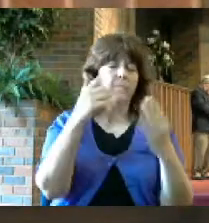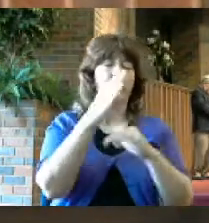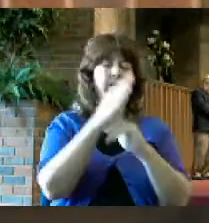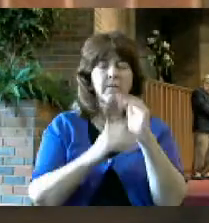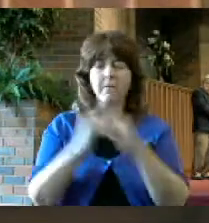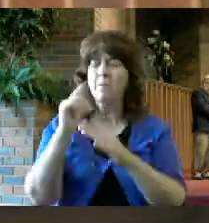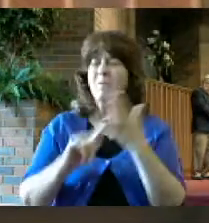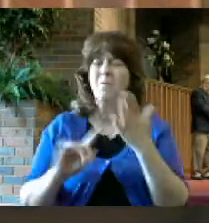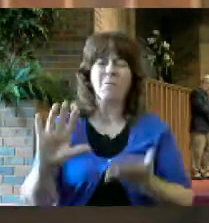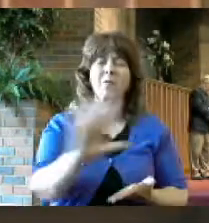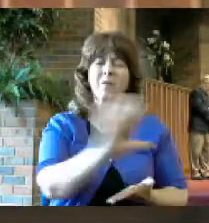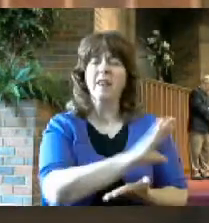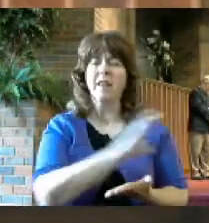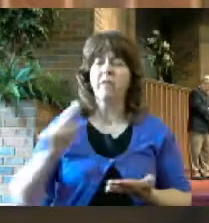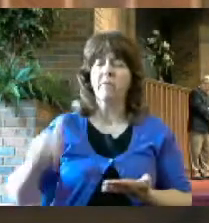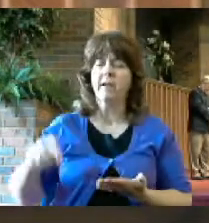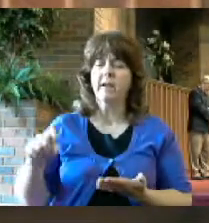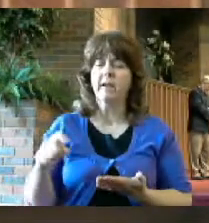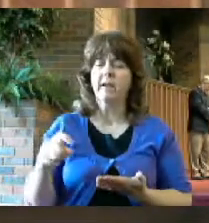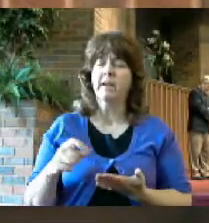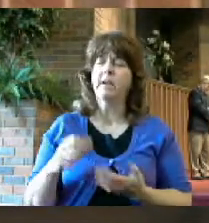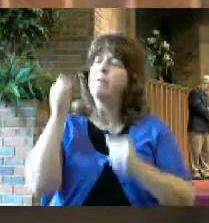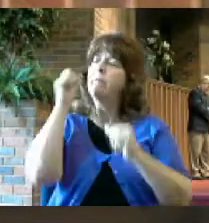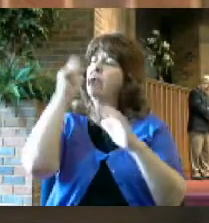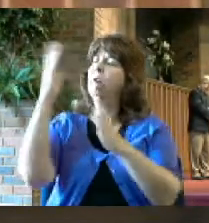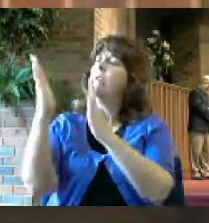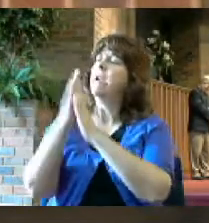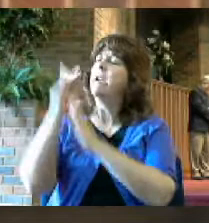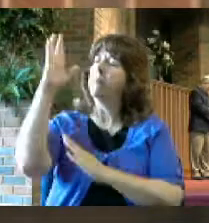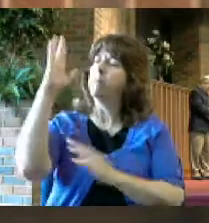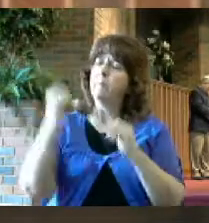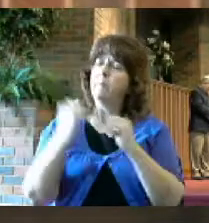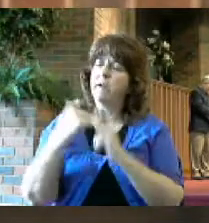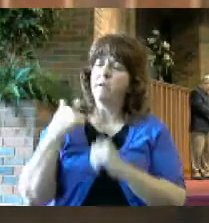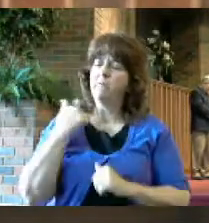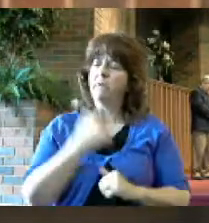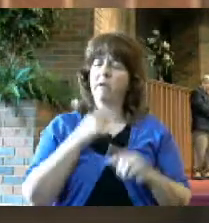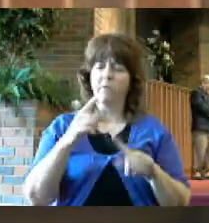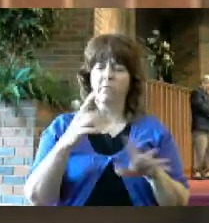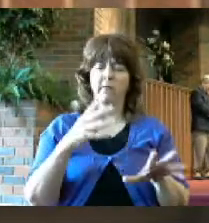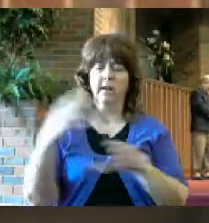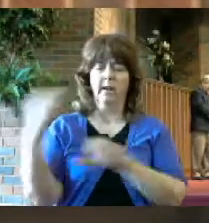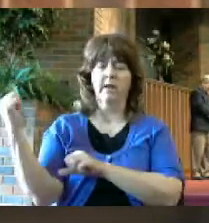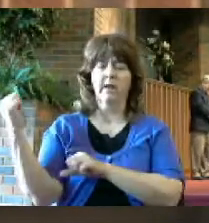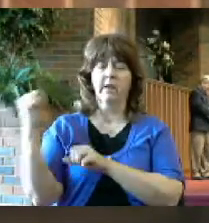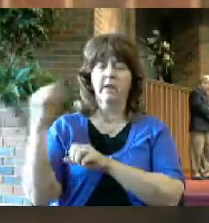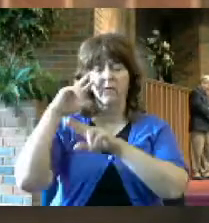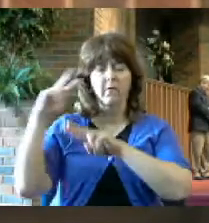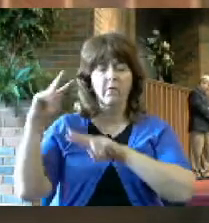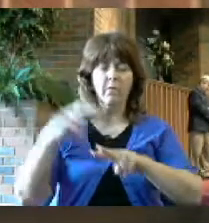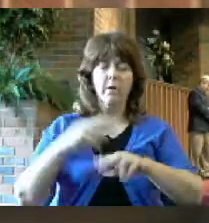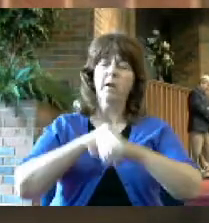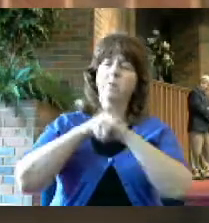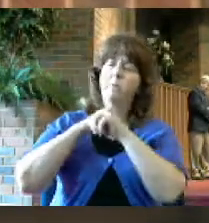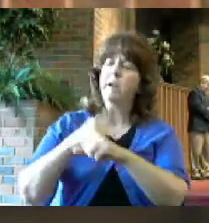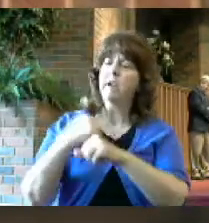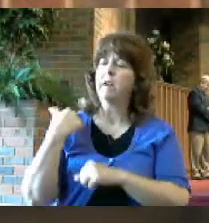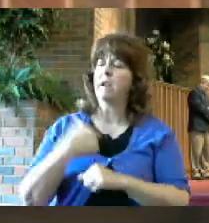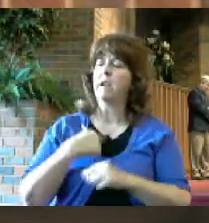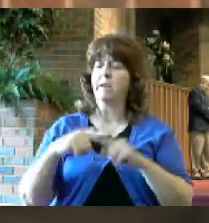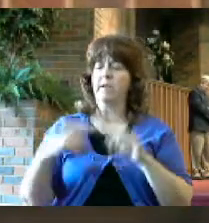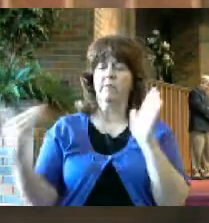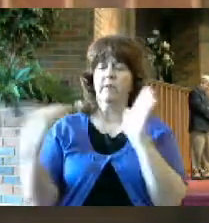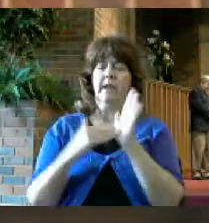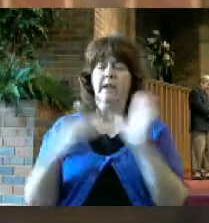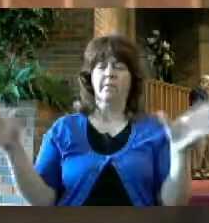ask you to now to go with us as we depart. We ask you to watch over and protect us until we meet again. In Jesus' name we pray. Amen.